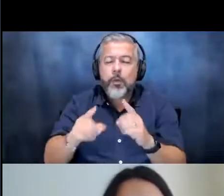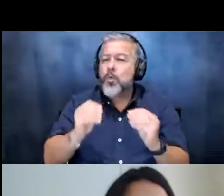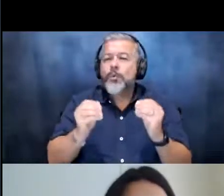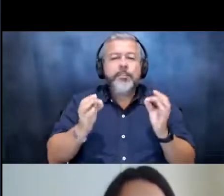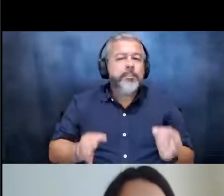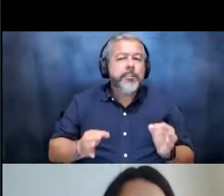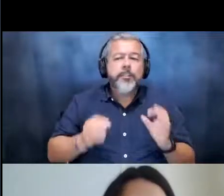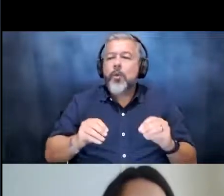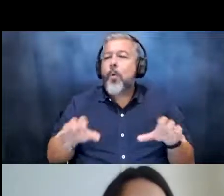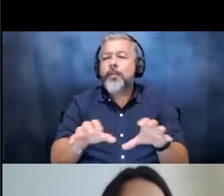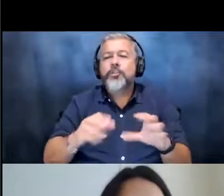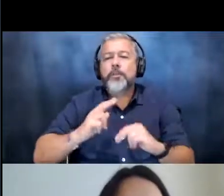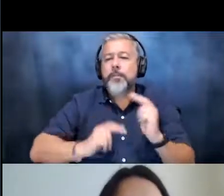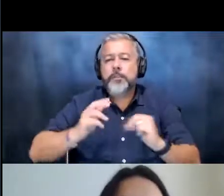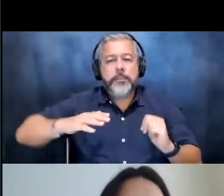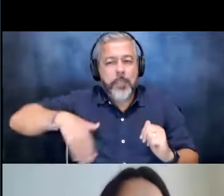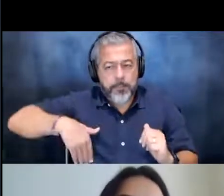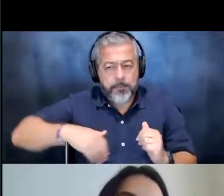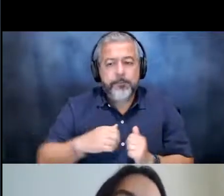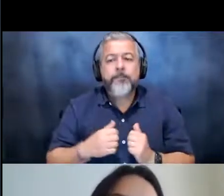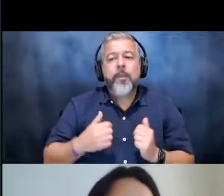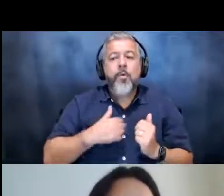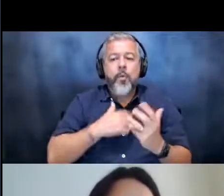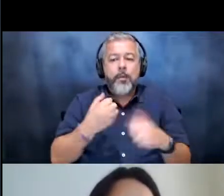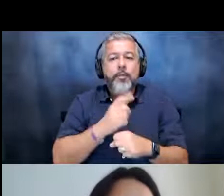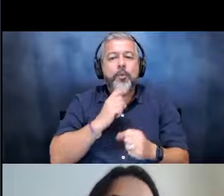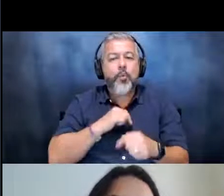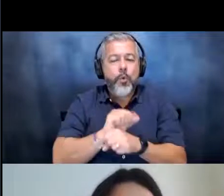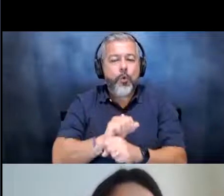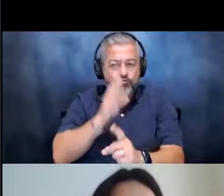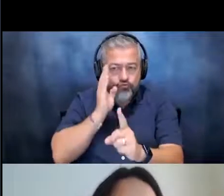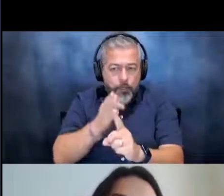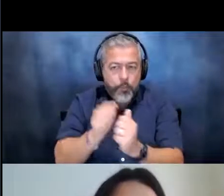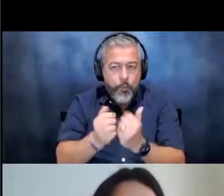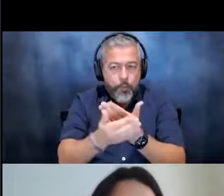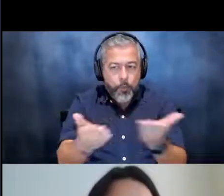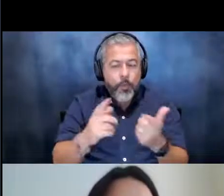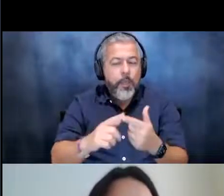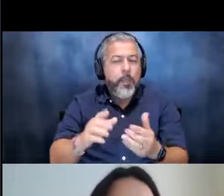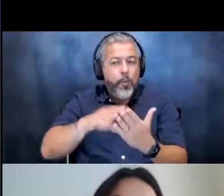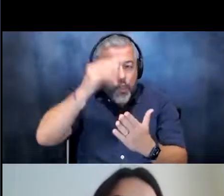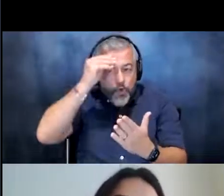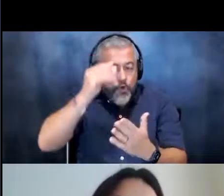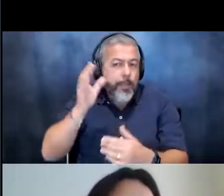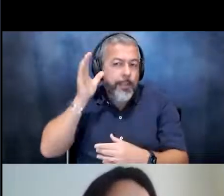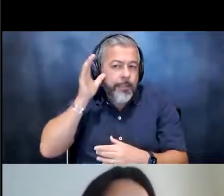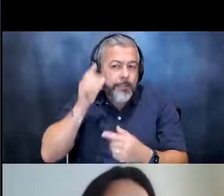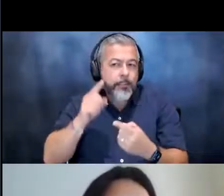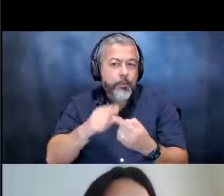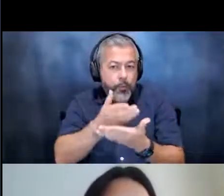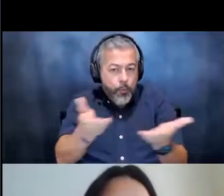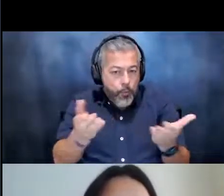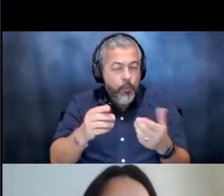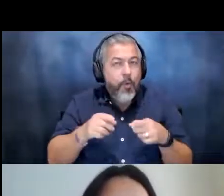being built quite yet. So we want to make sure we're working with you directly and learning and listening to you as we go through that